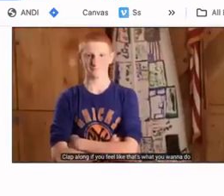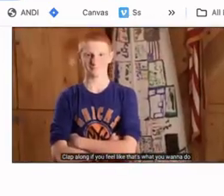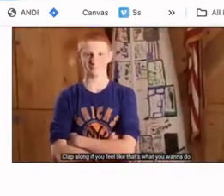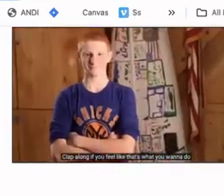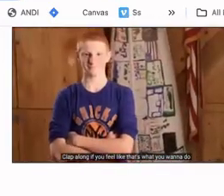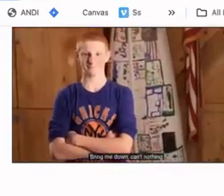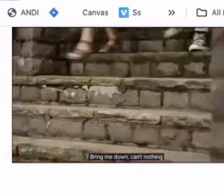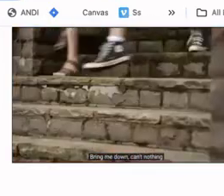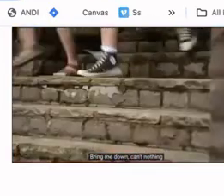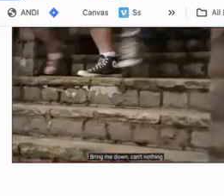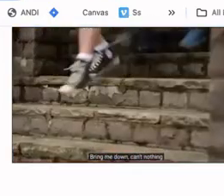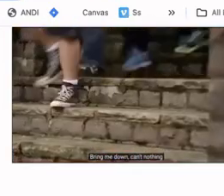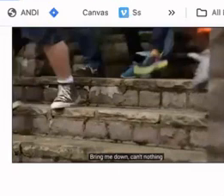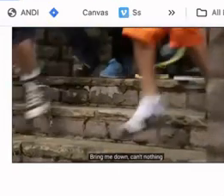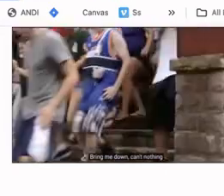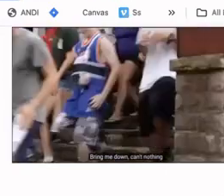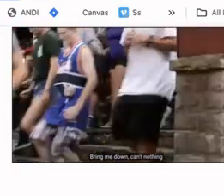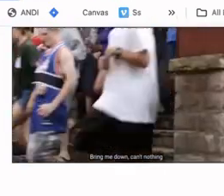want to do.